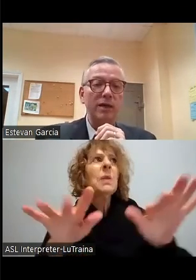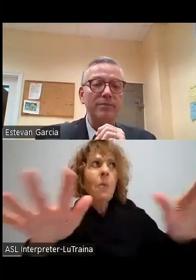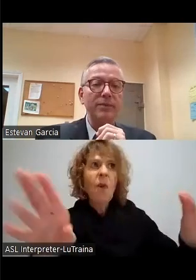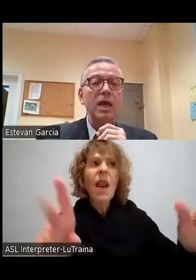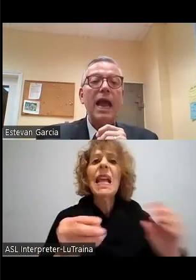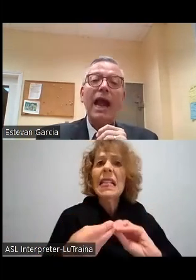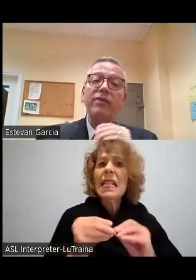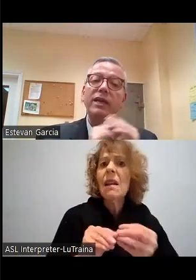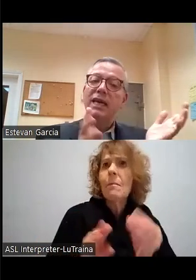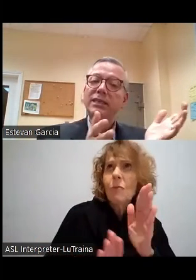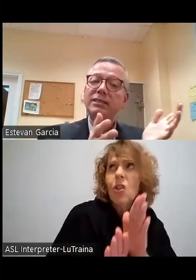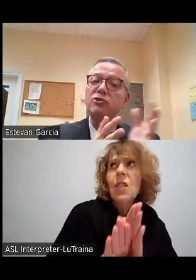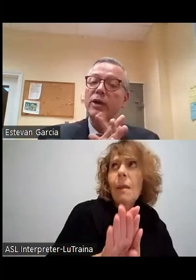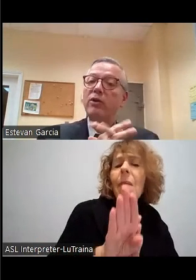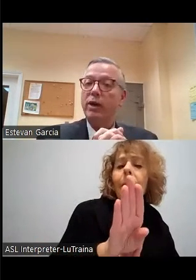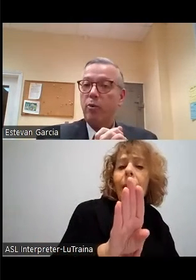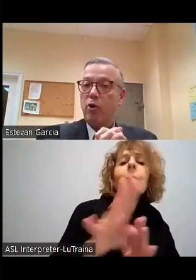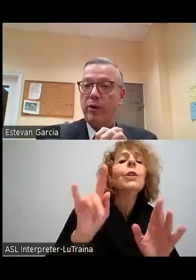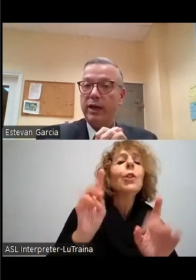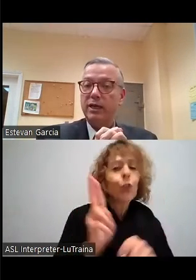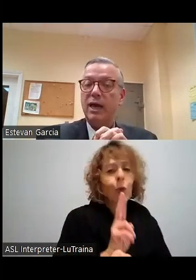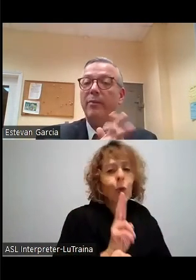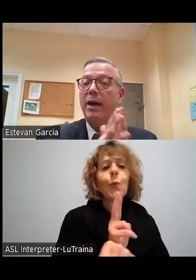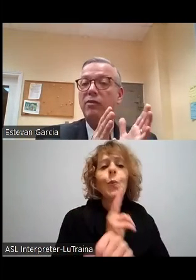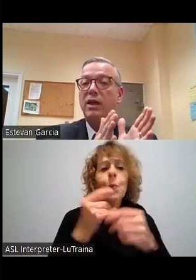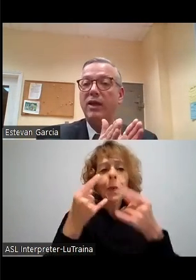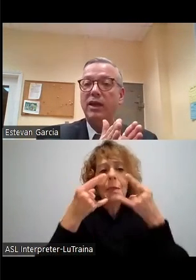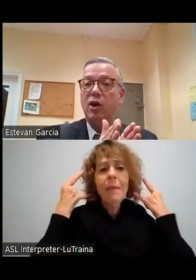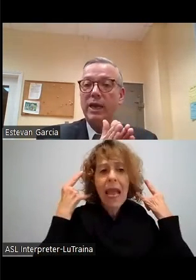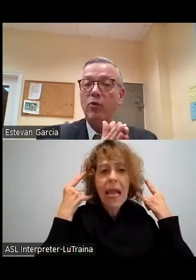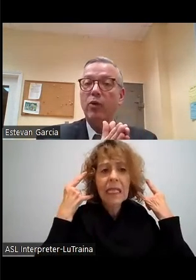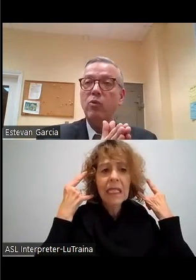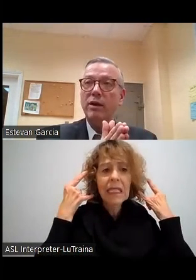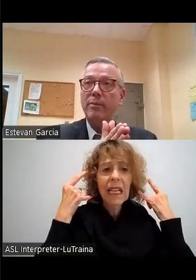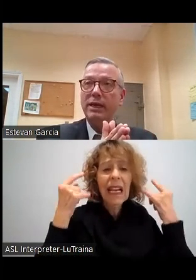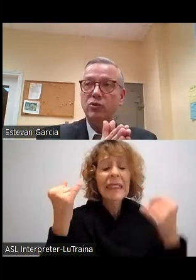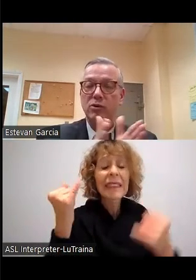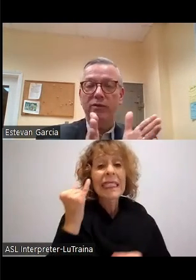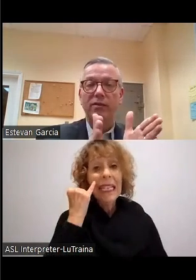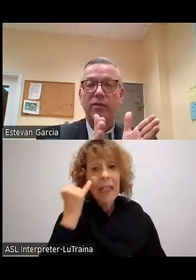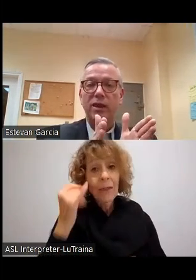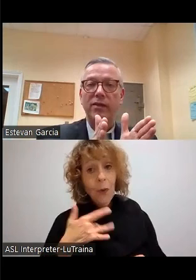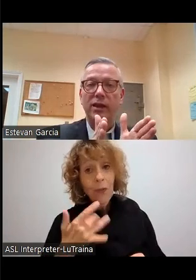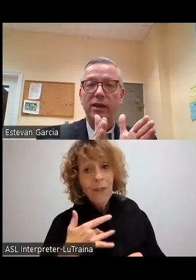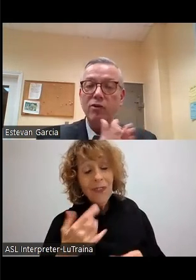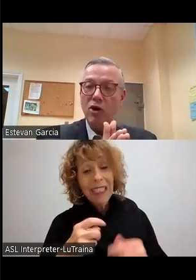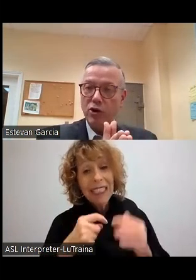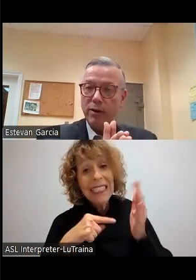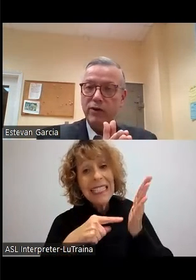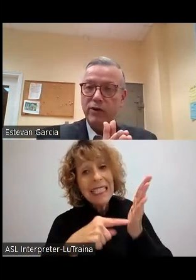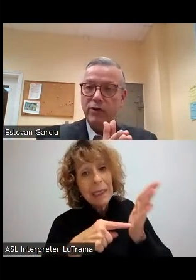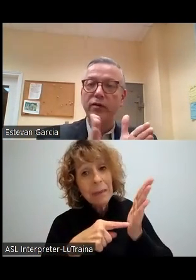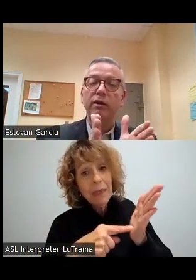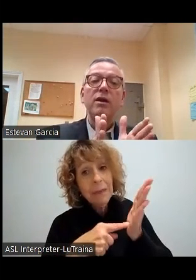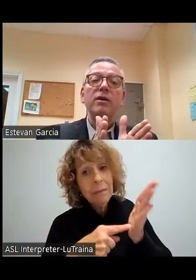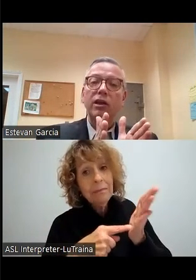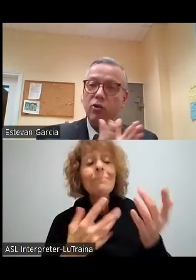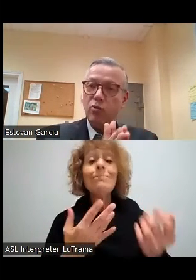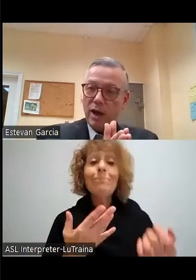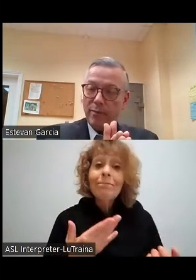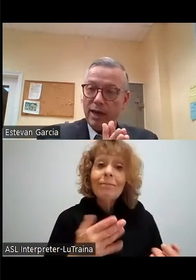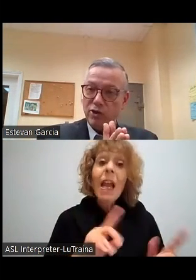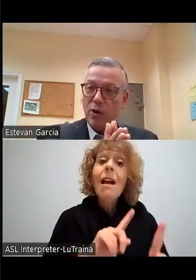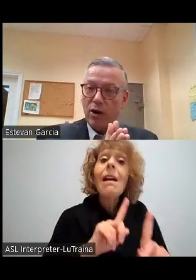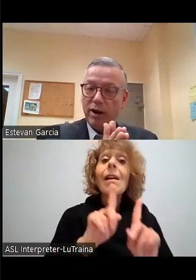as well. And then test and treat when appropriate. And I think again, we want to make sure that if you have COVID, that